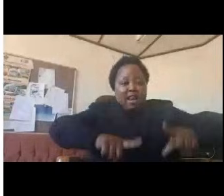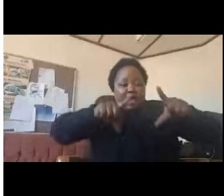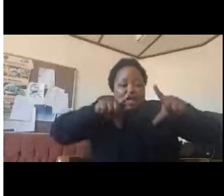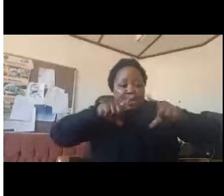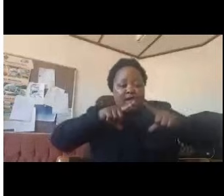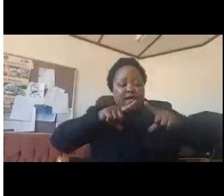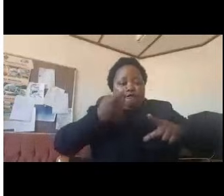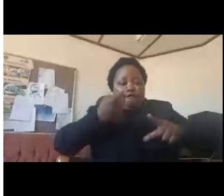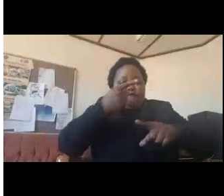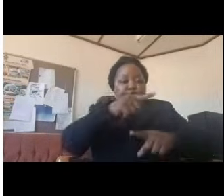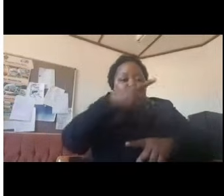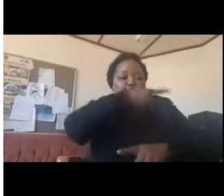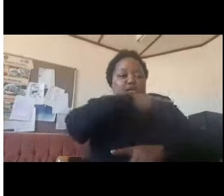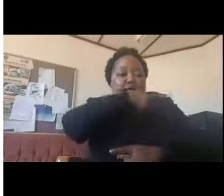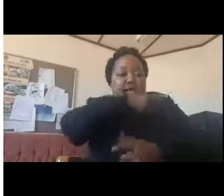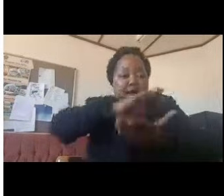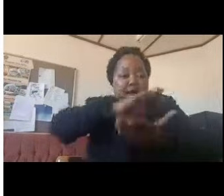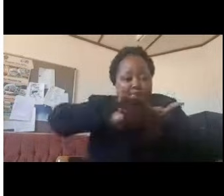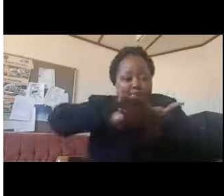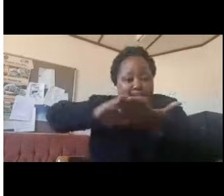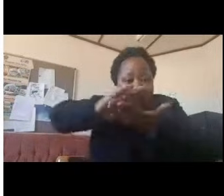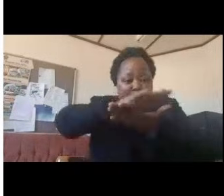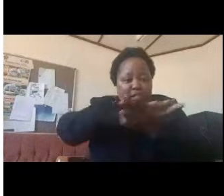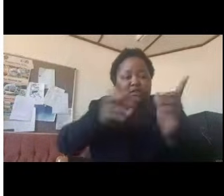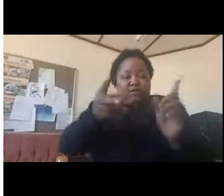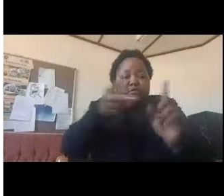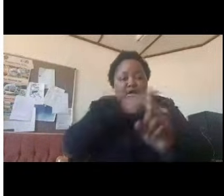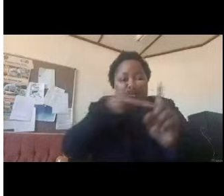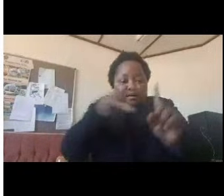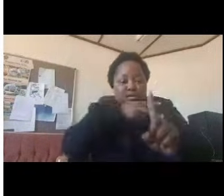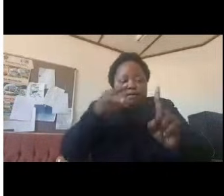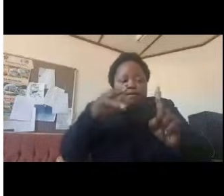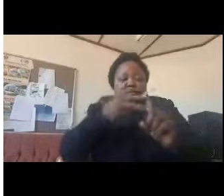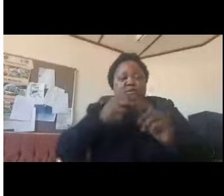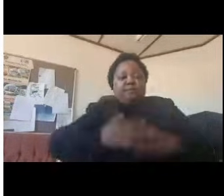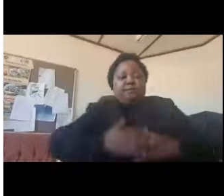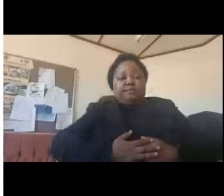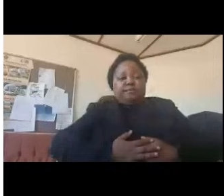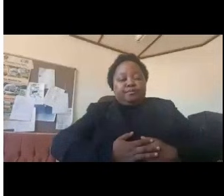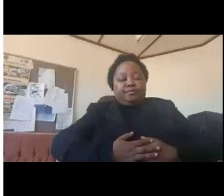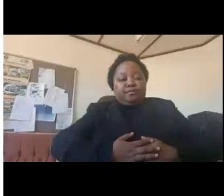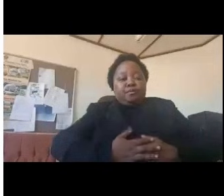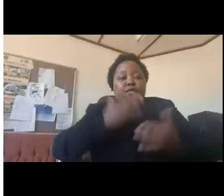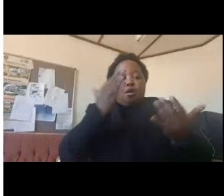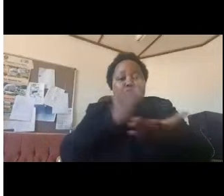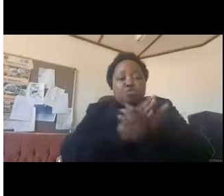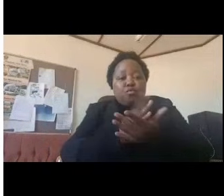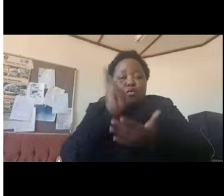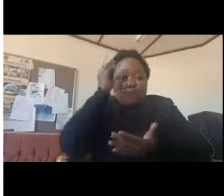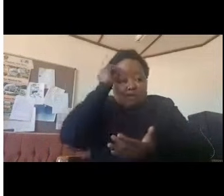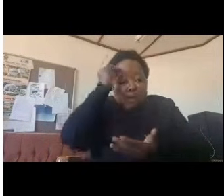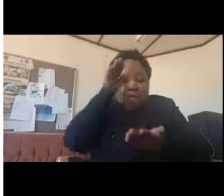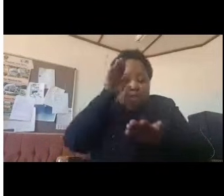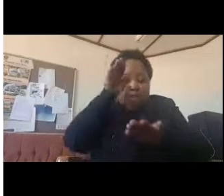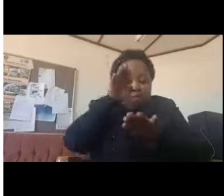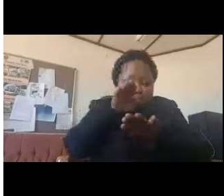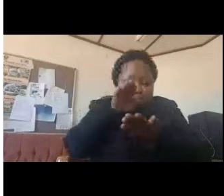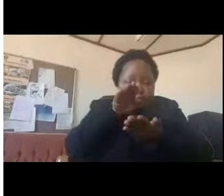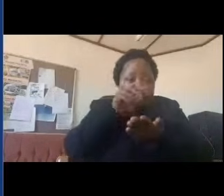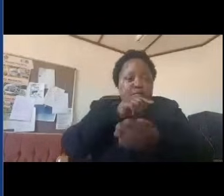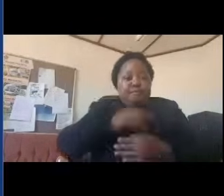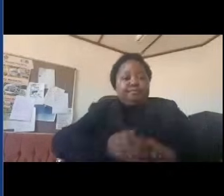for GBV prevention. So I'll be brief, but I'll be direct.